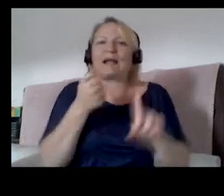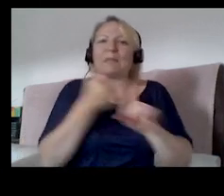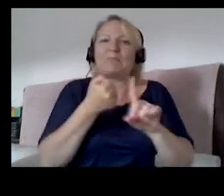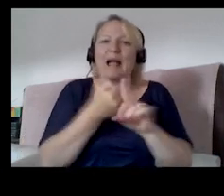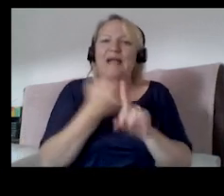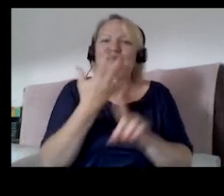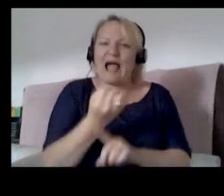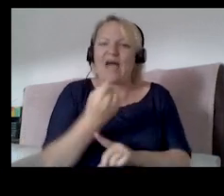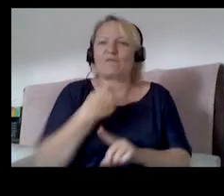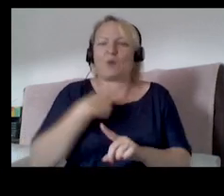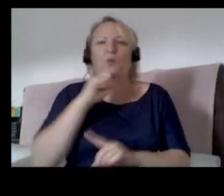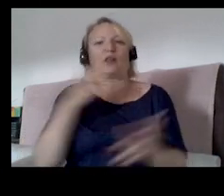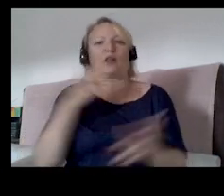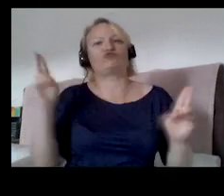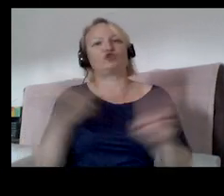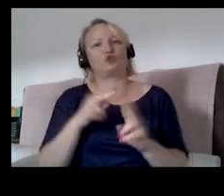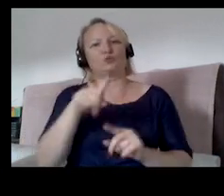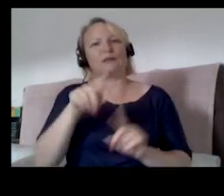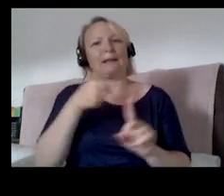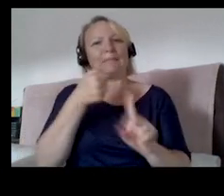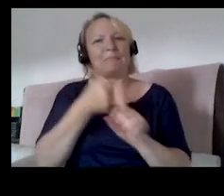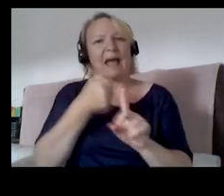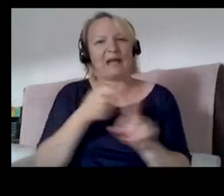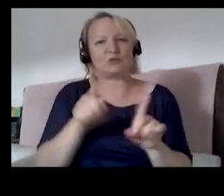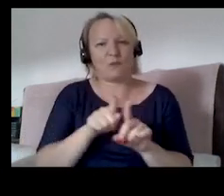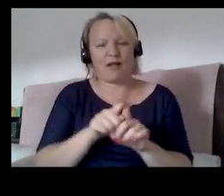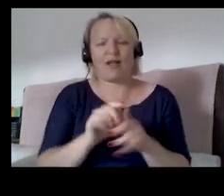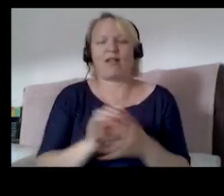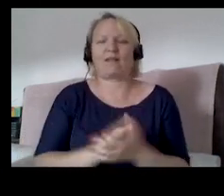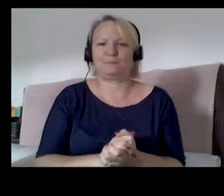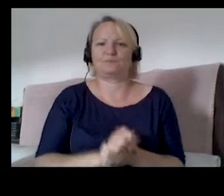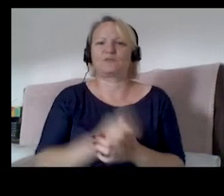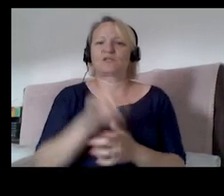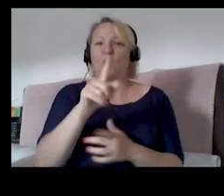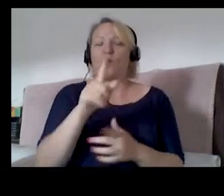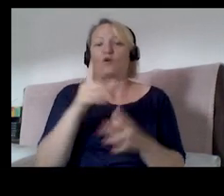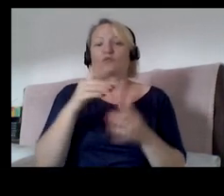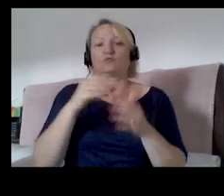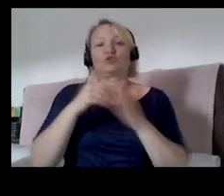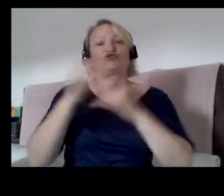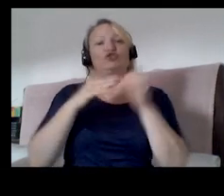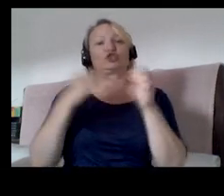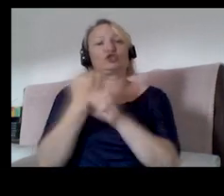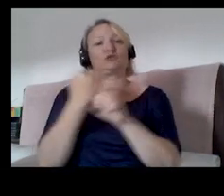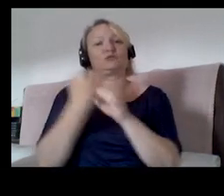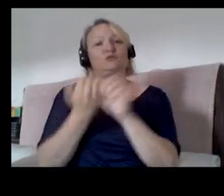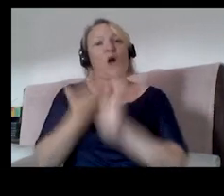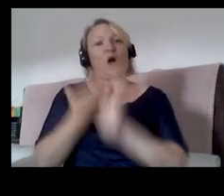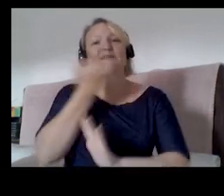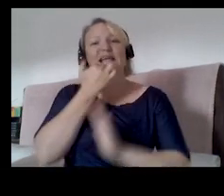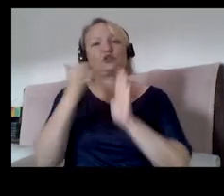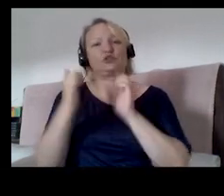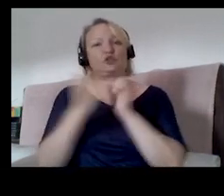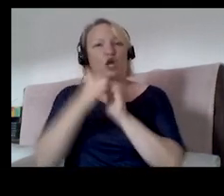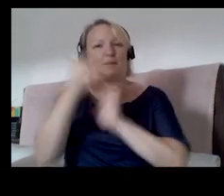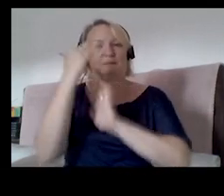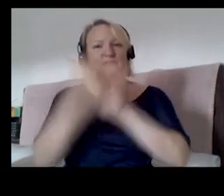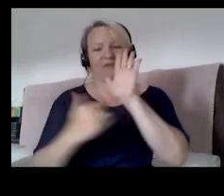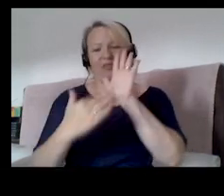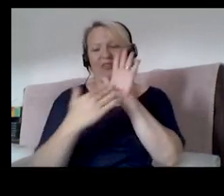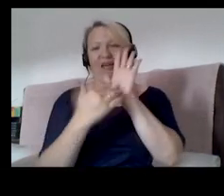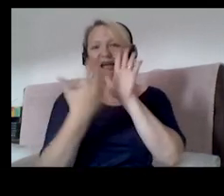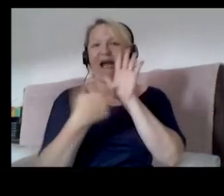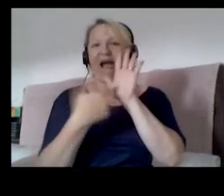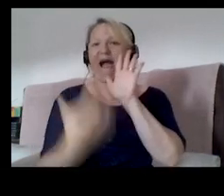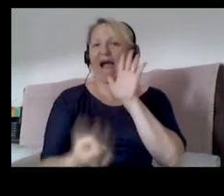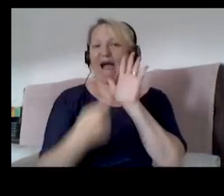work, its potential impact, and our plans to reduce that impact. You can find out more on our construction update document,